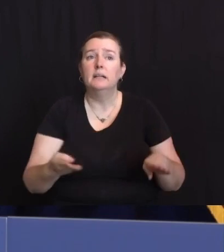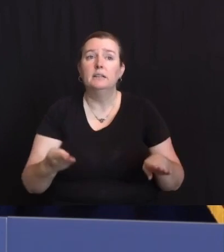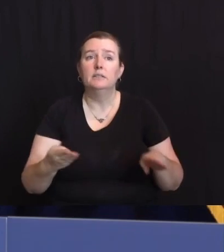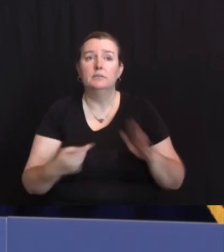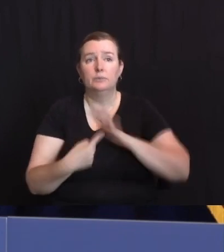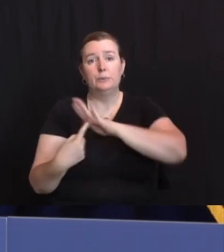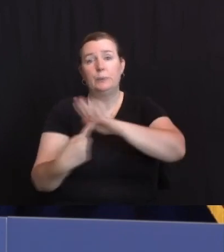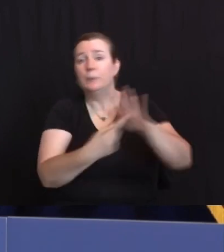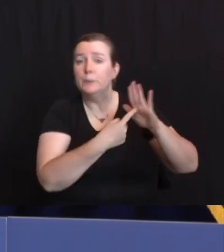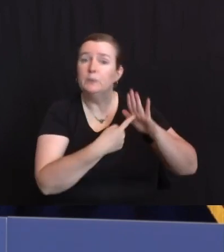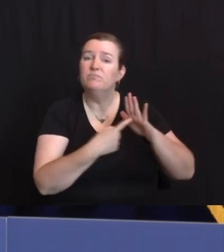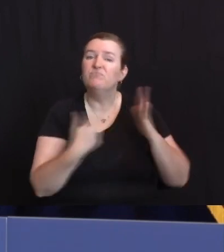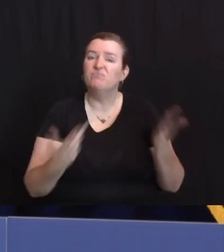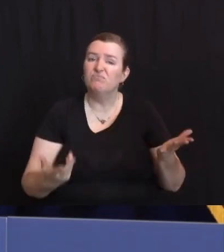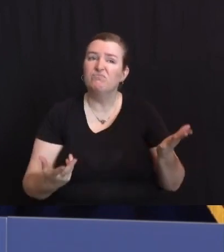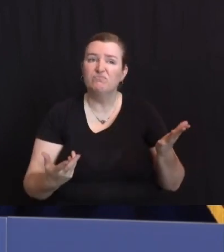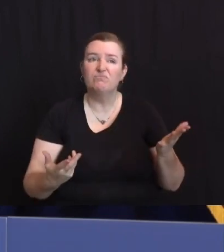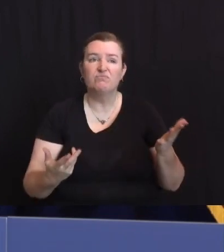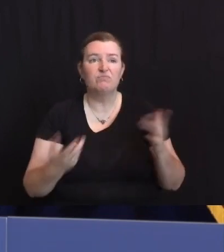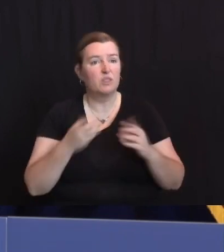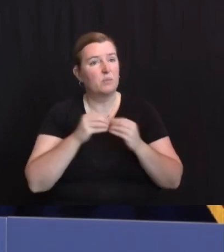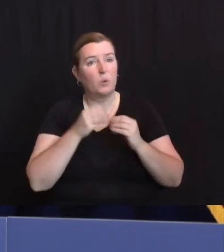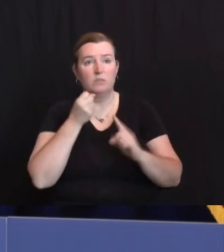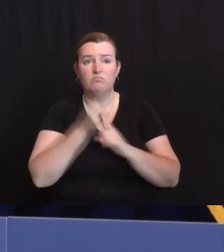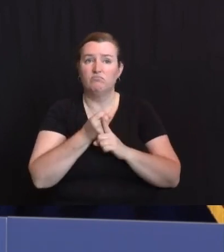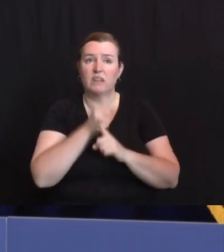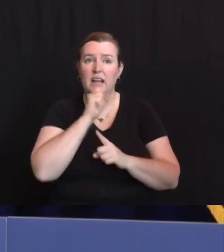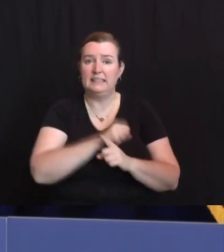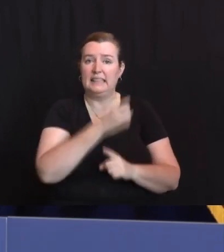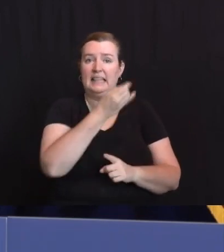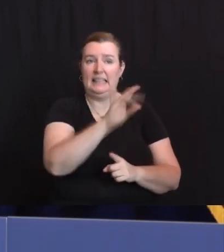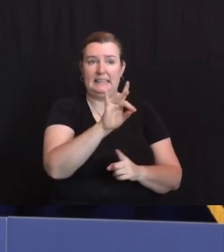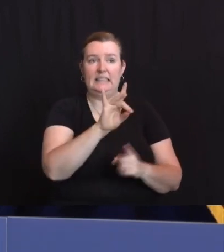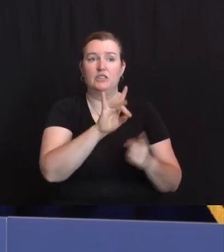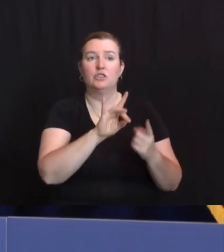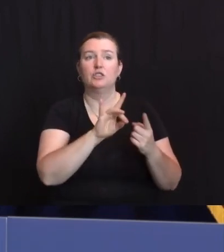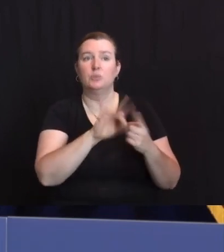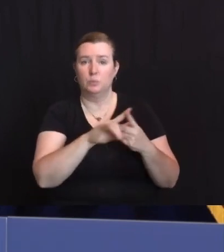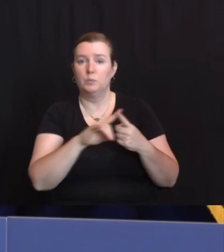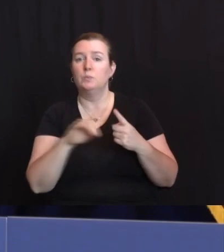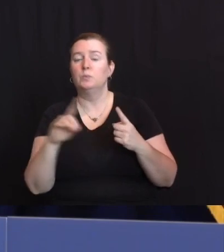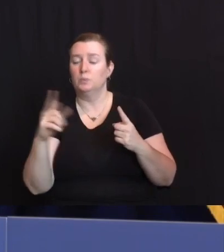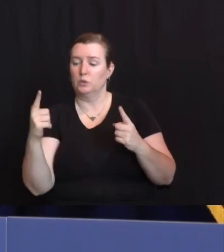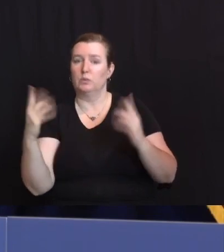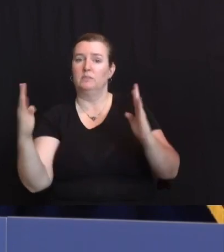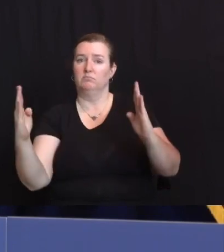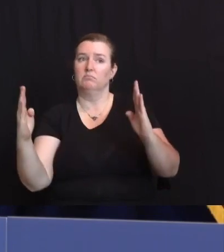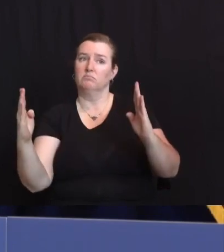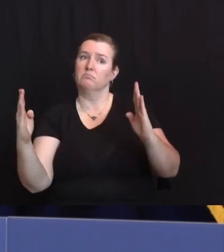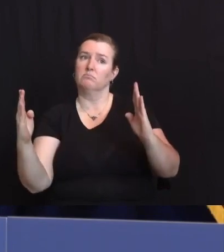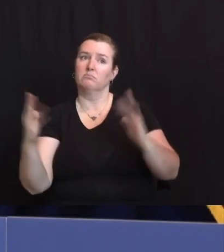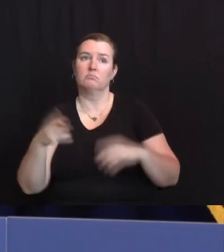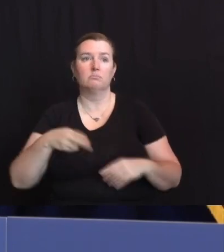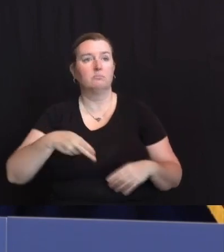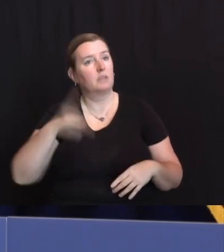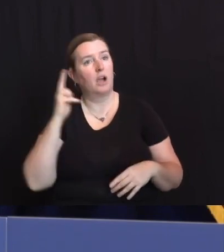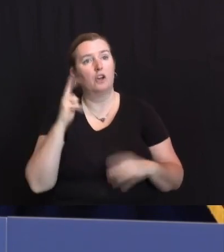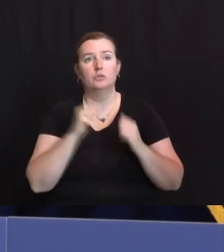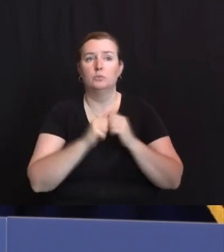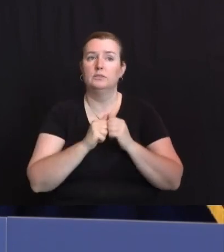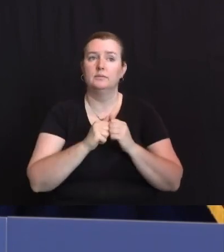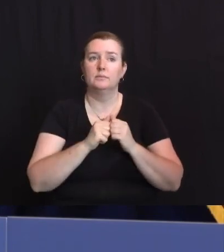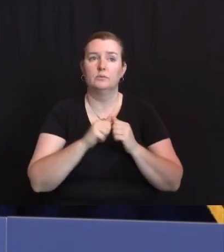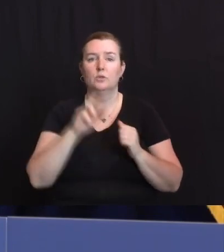age 18 to 20, a disproportionate impact on racial and ethnic minorities, and